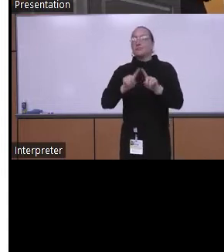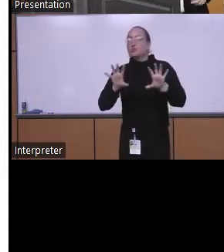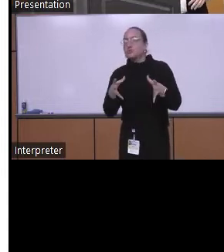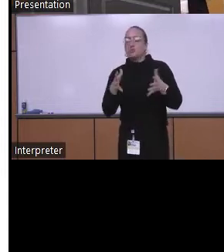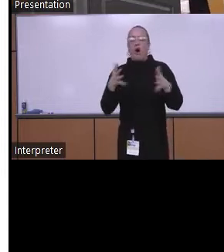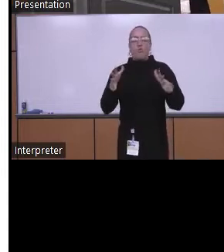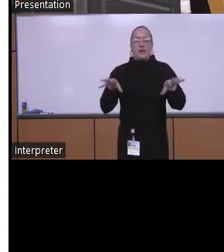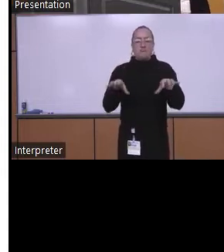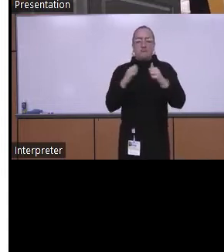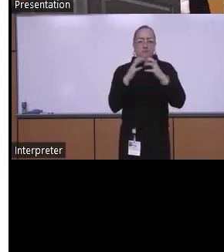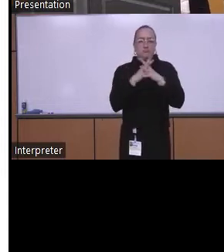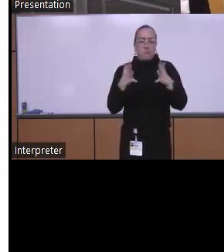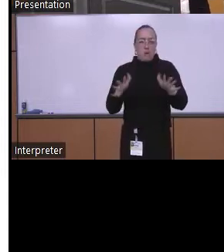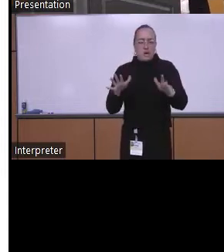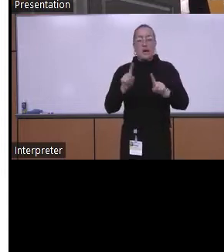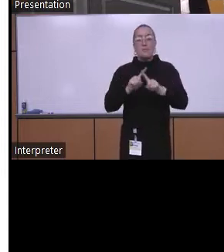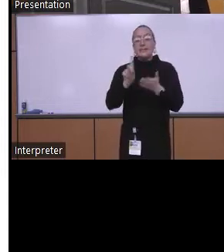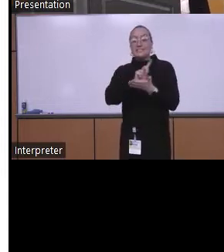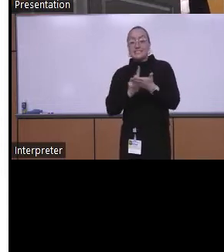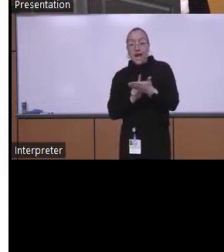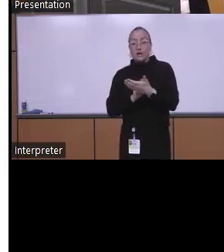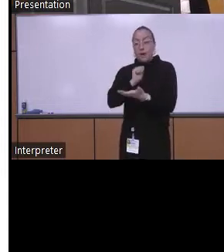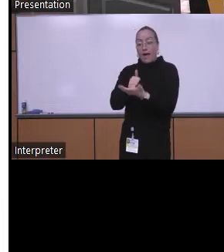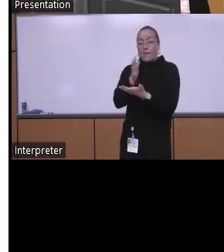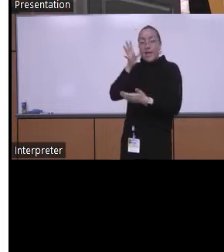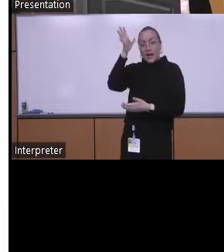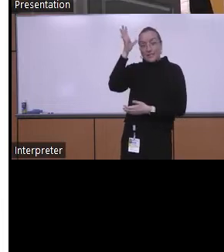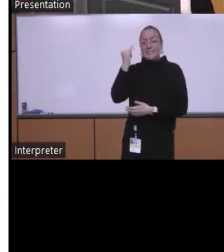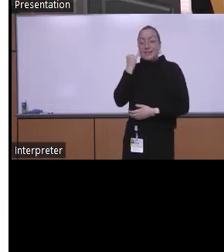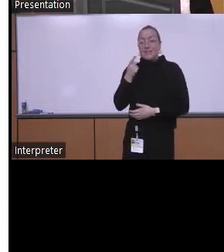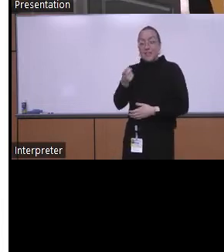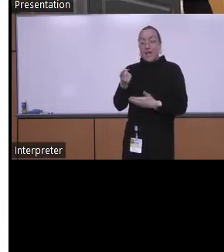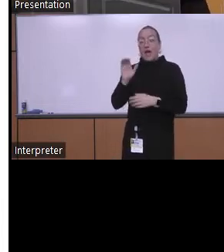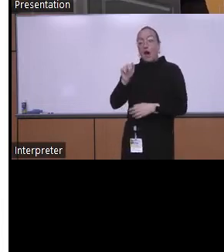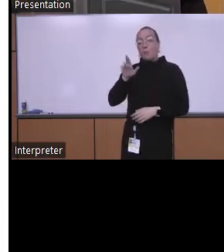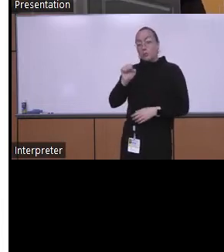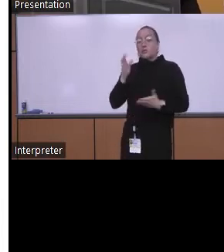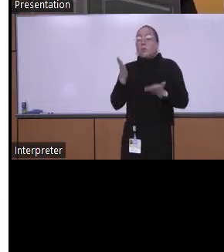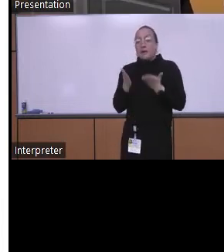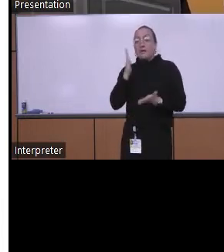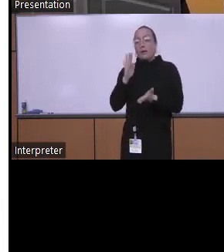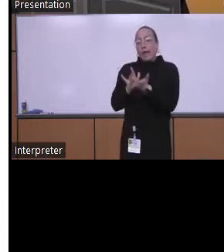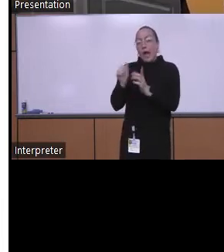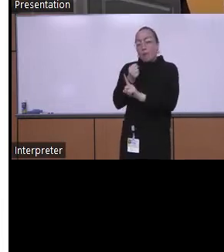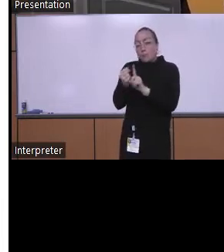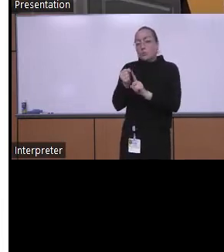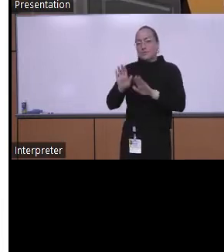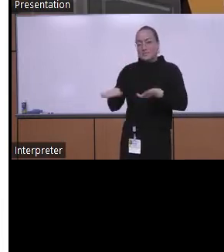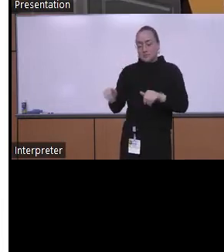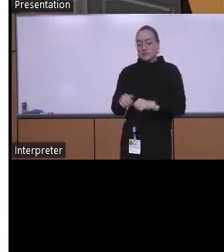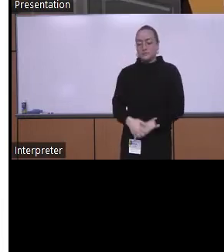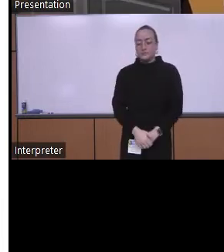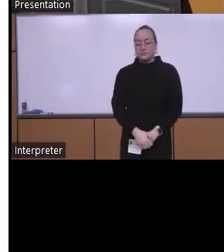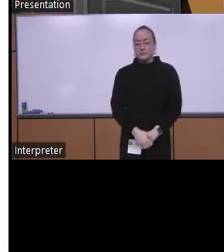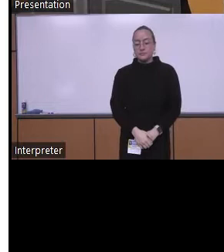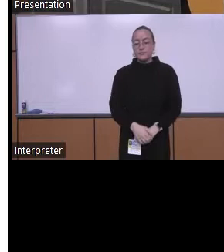active. And Parents Anonymous was designed to give support to parents who had abused or were concerned they might abuse their kids. But their demographics did not reflect